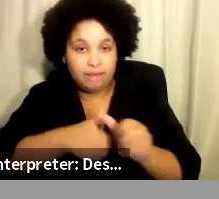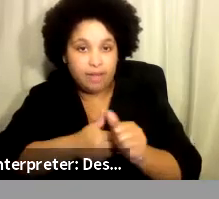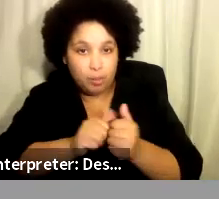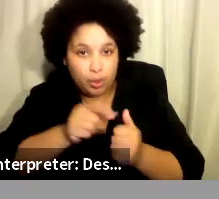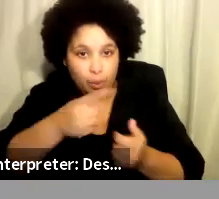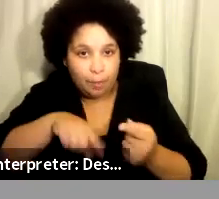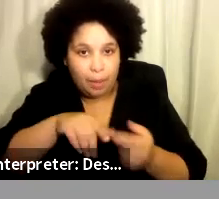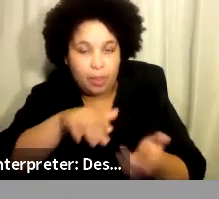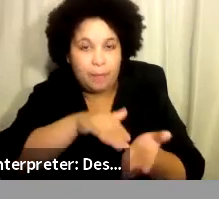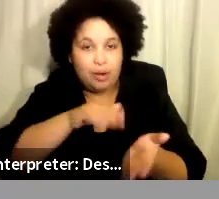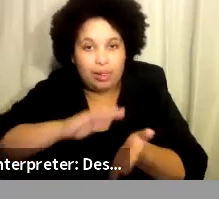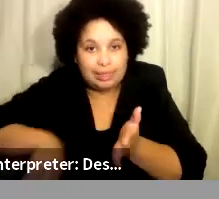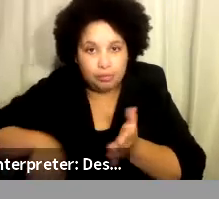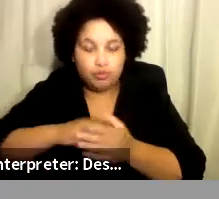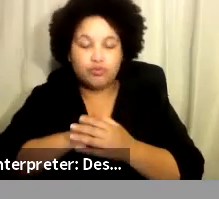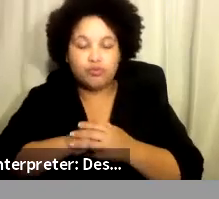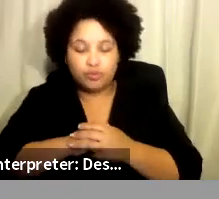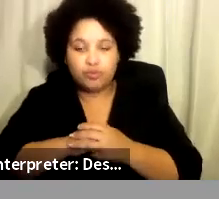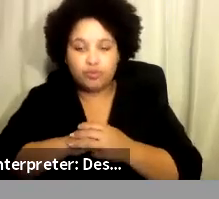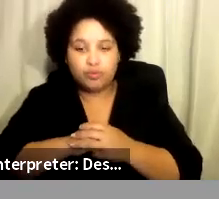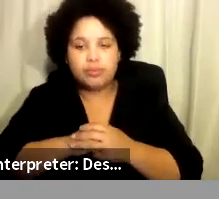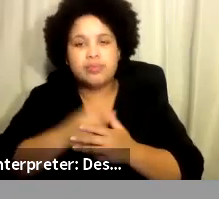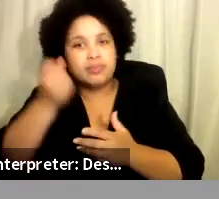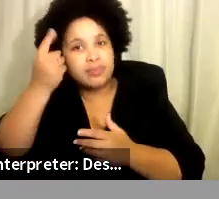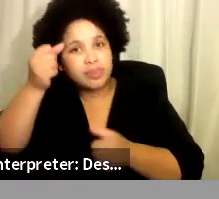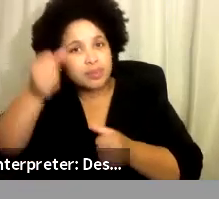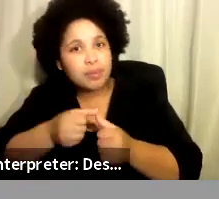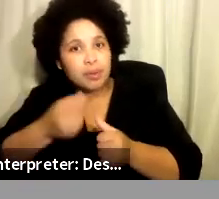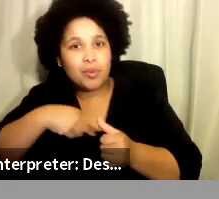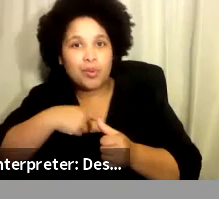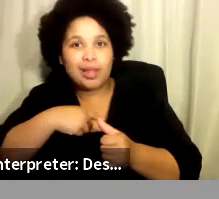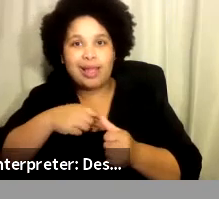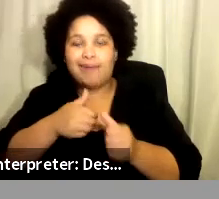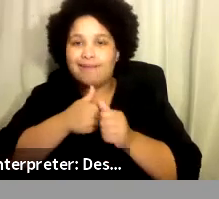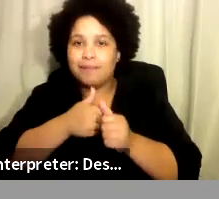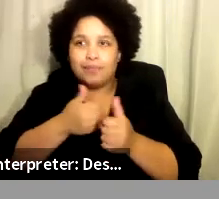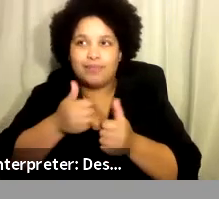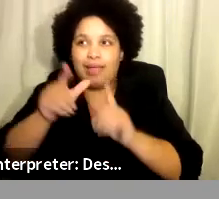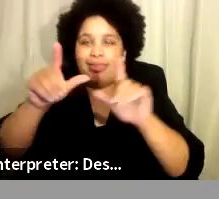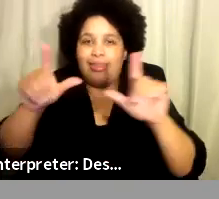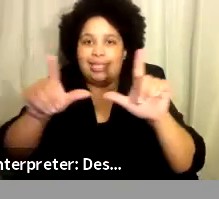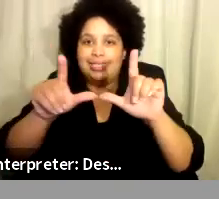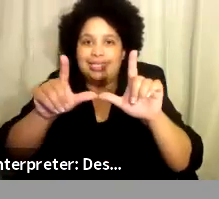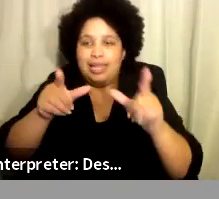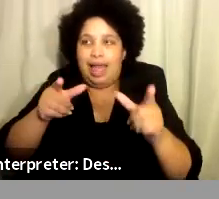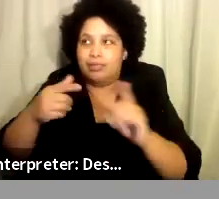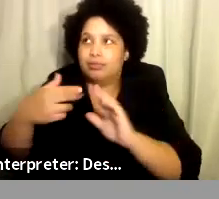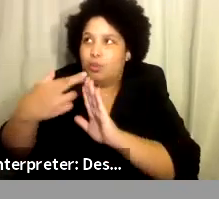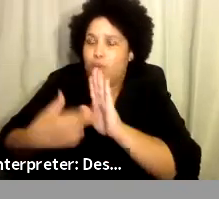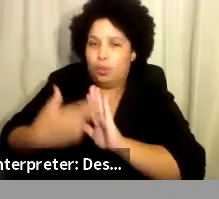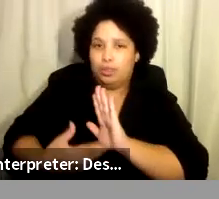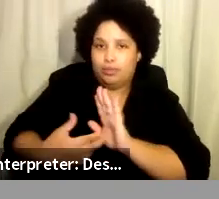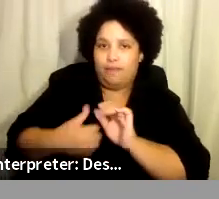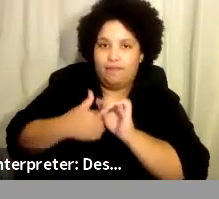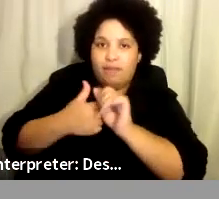about the medical exemptions. Remembering that we are governed by licensing, and so again, a couple of years